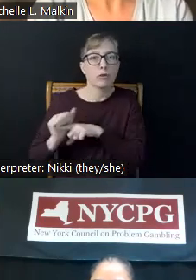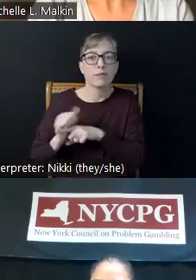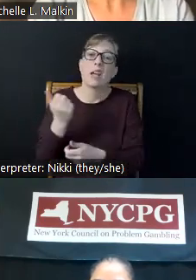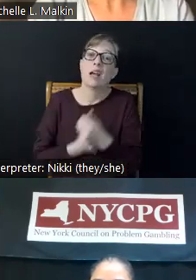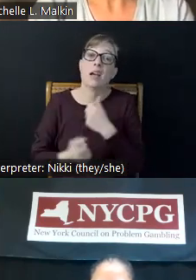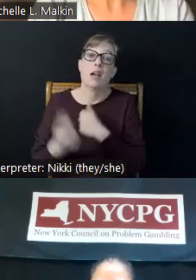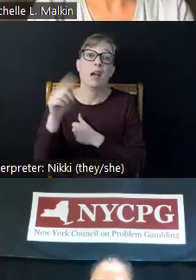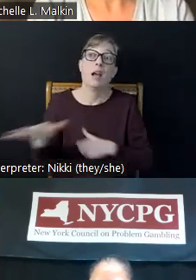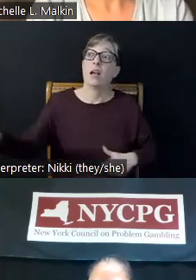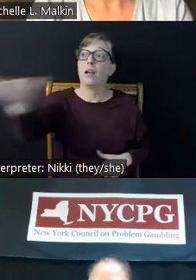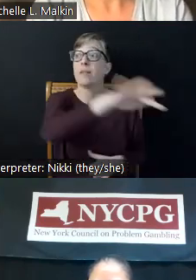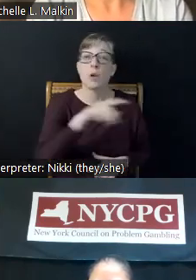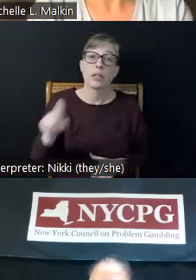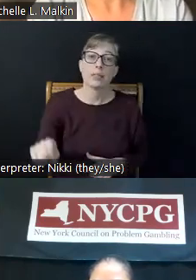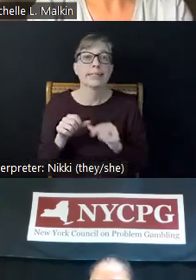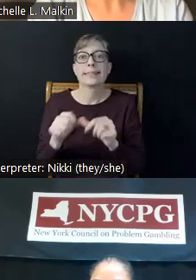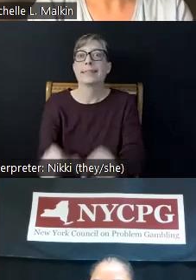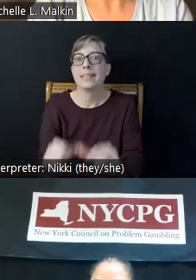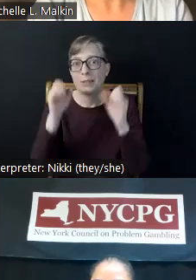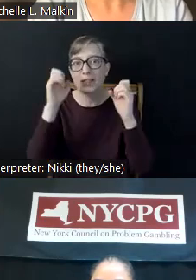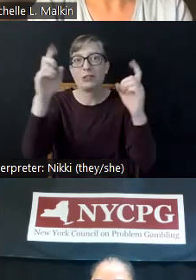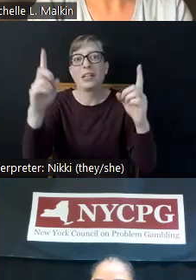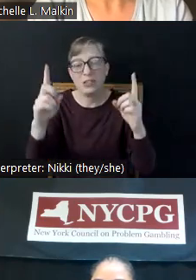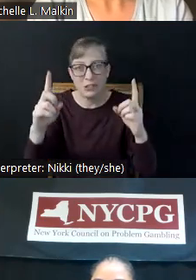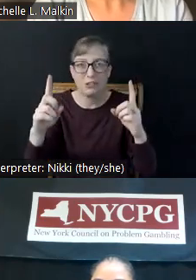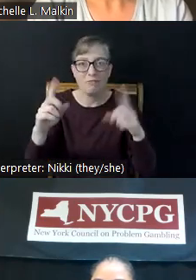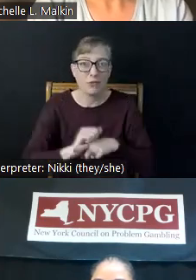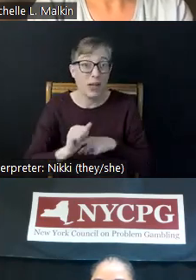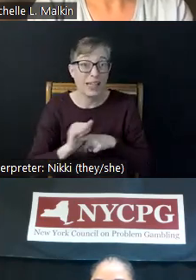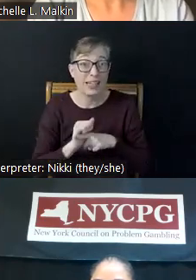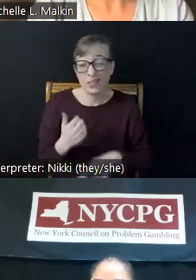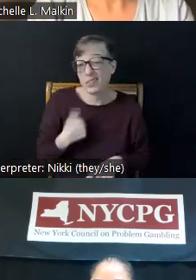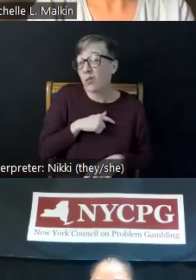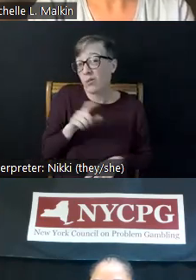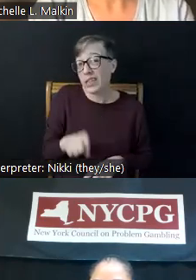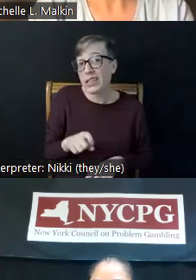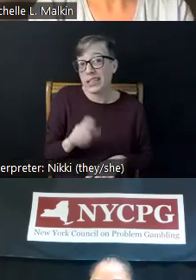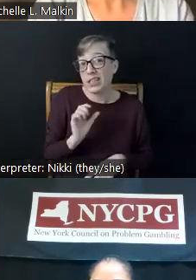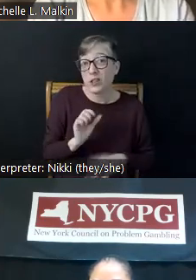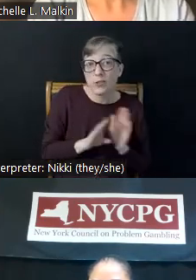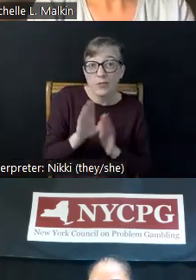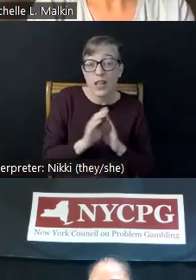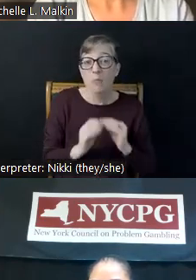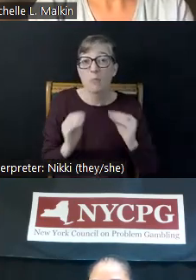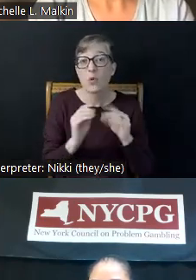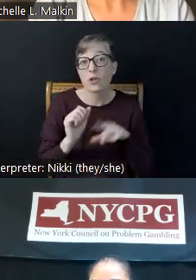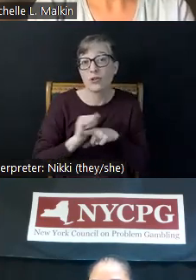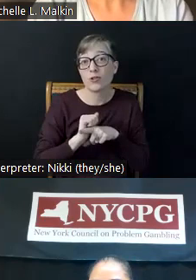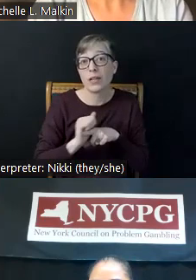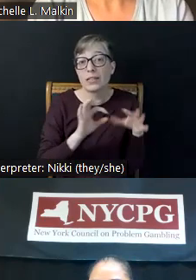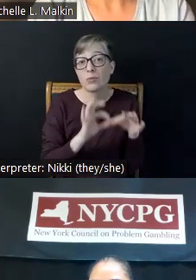training. So what we need to do is be putting together more trainings around problem gamblers that are geared toward